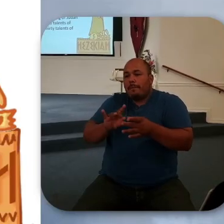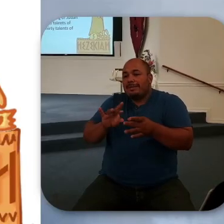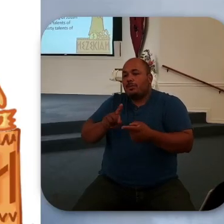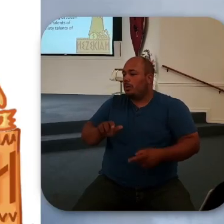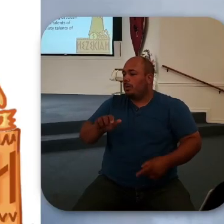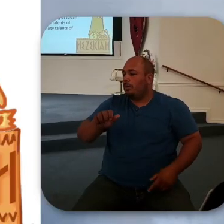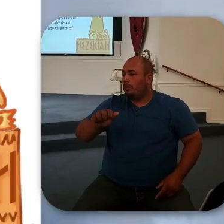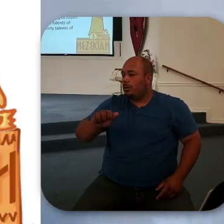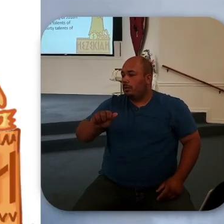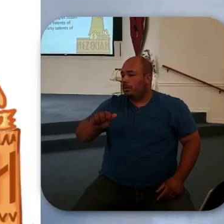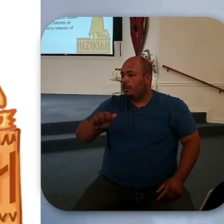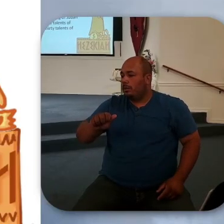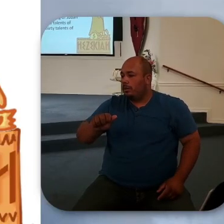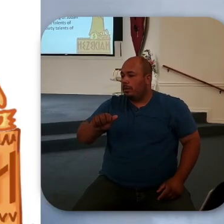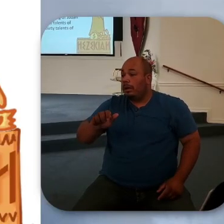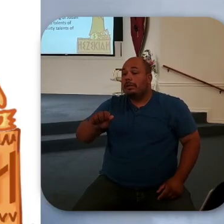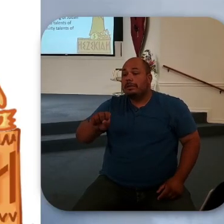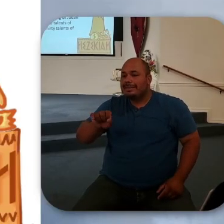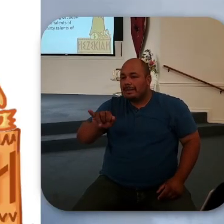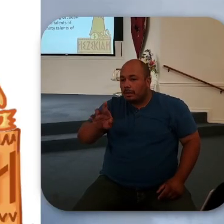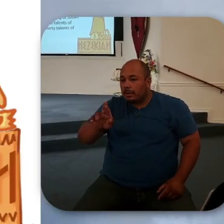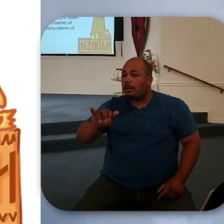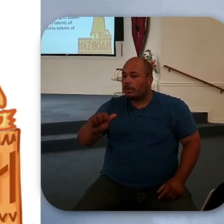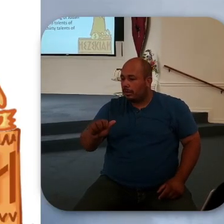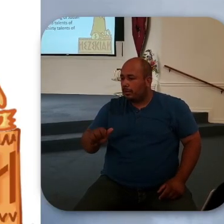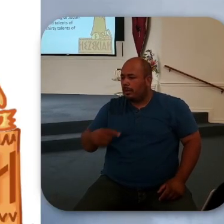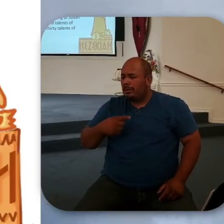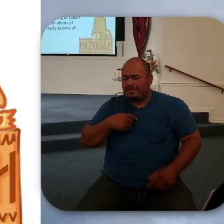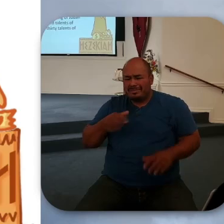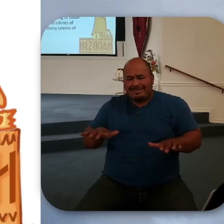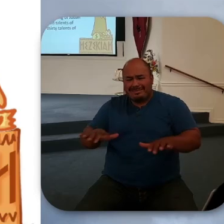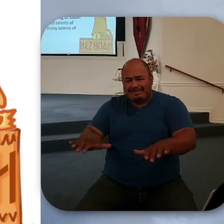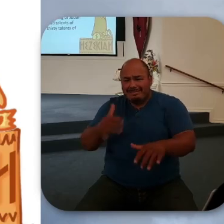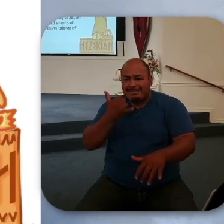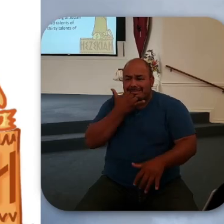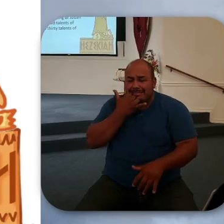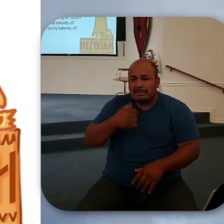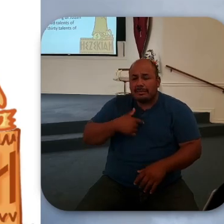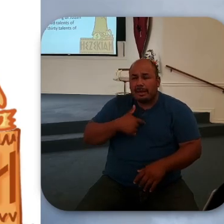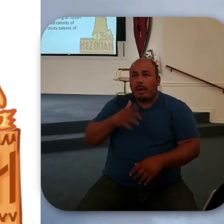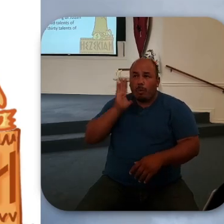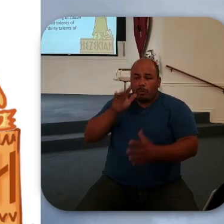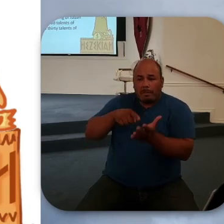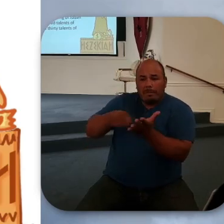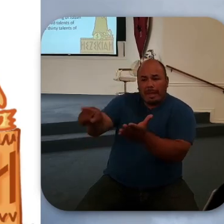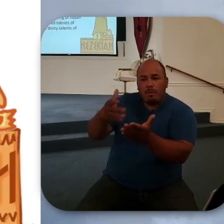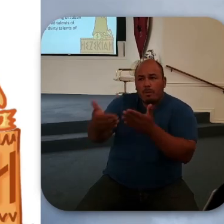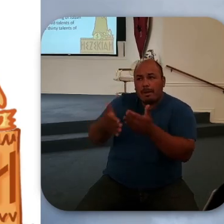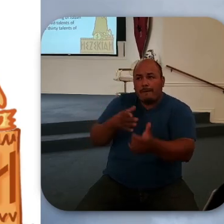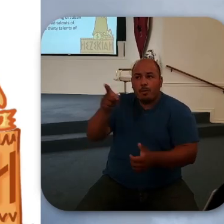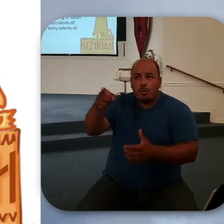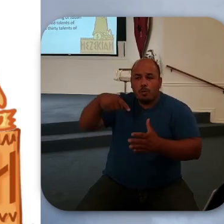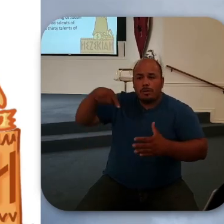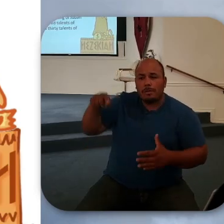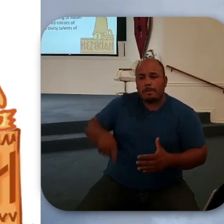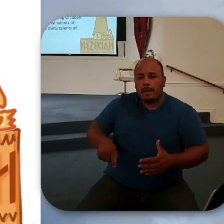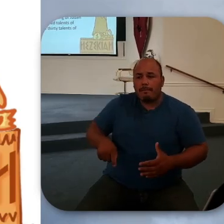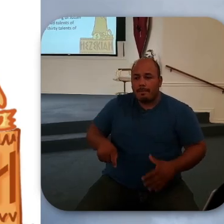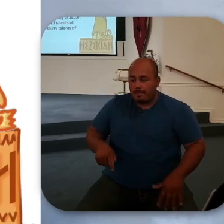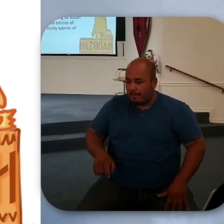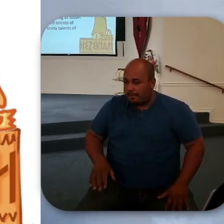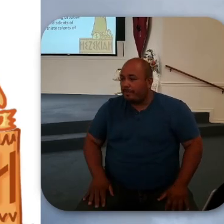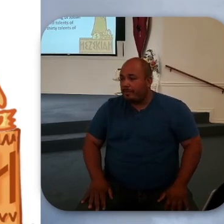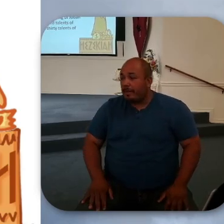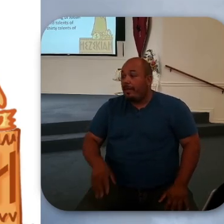Lachish: I have done wrong. Withdraw from me, and I will pay whatever you demand of me. The